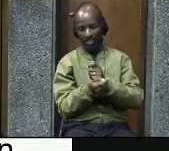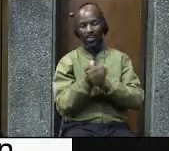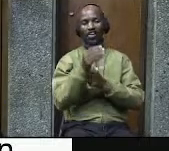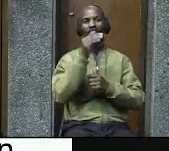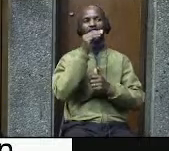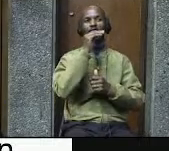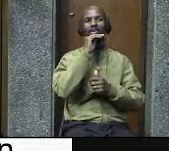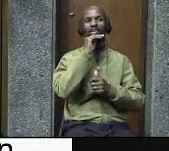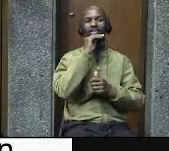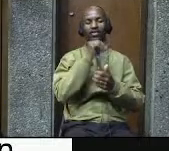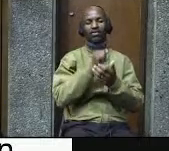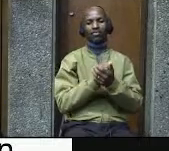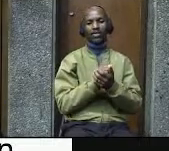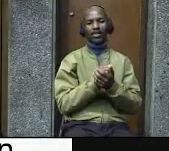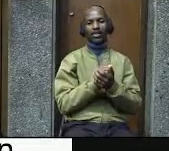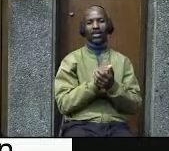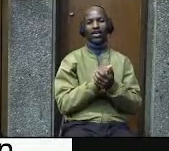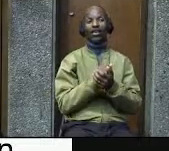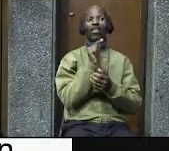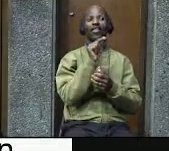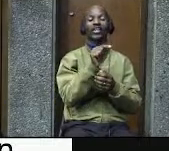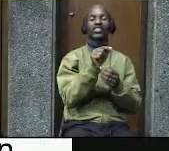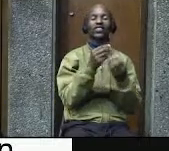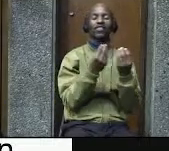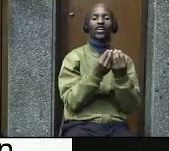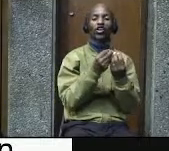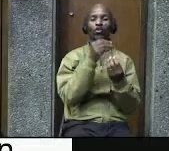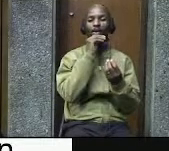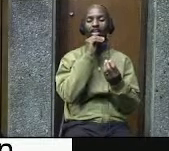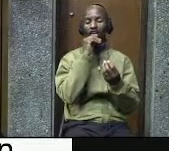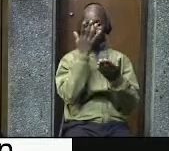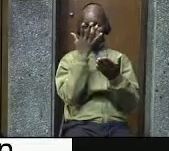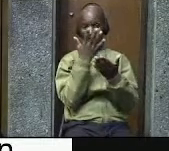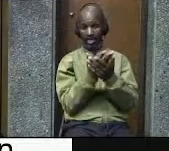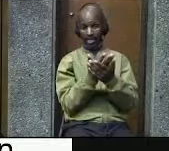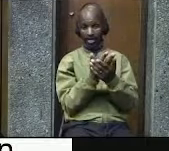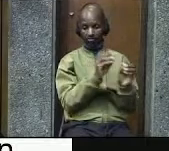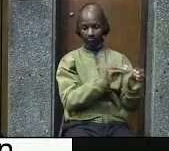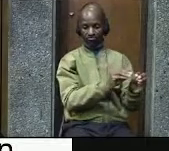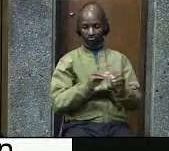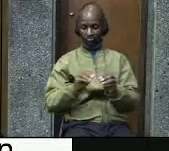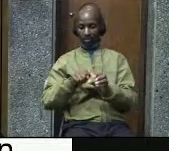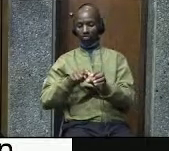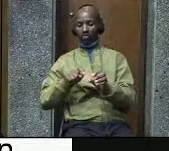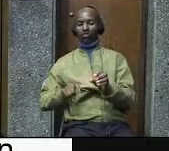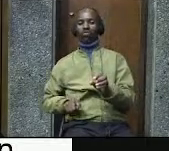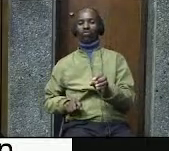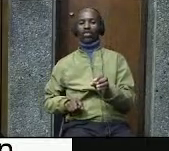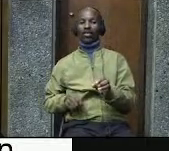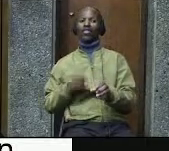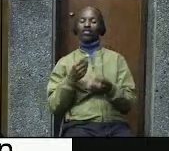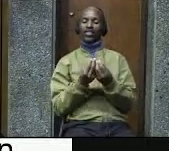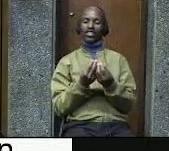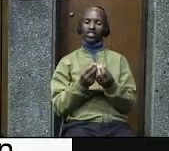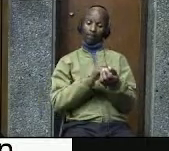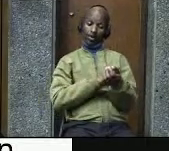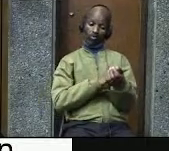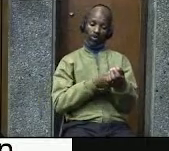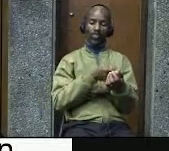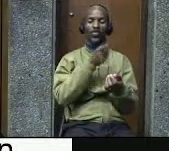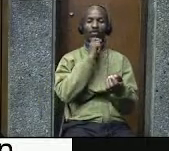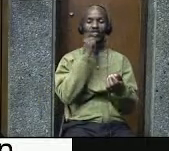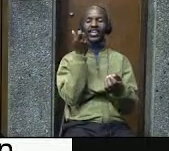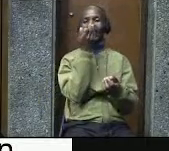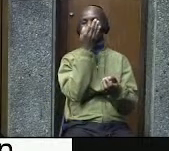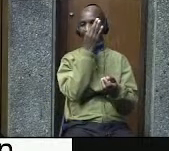Kamantswamang, expropriation e ka khulelwa morago ke expropriating authority